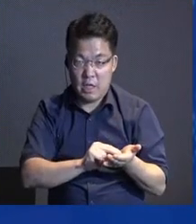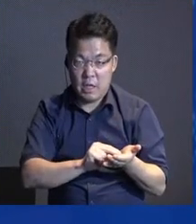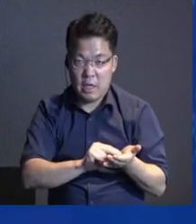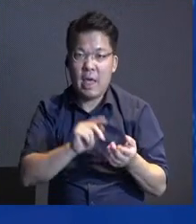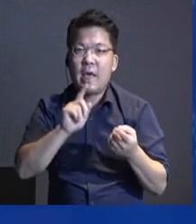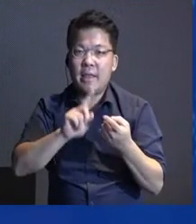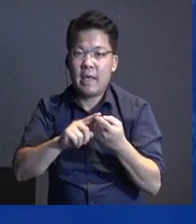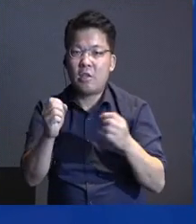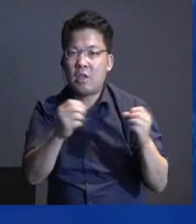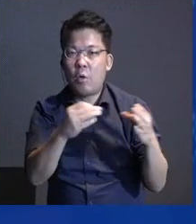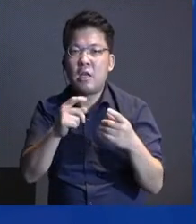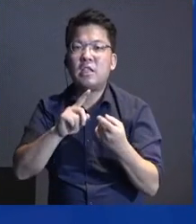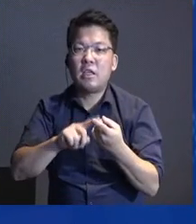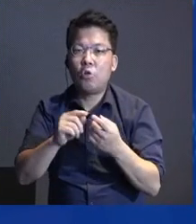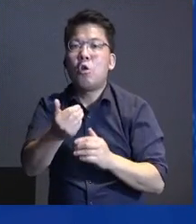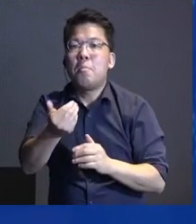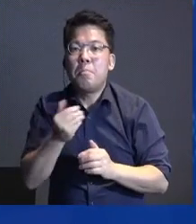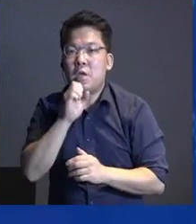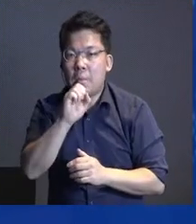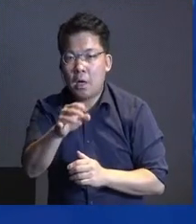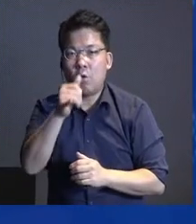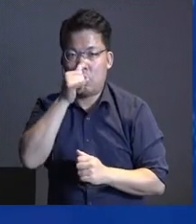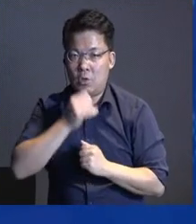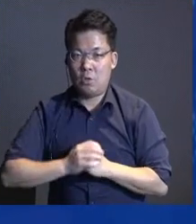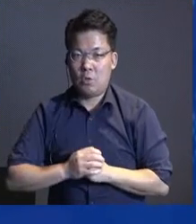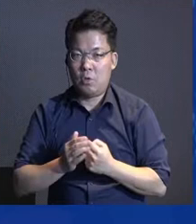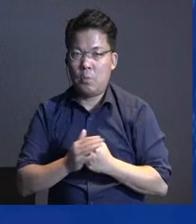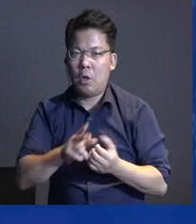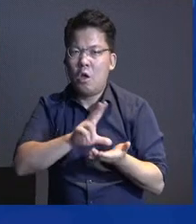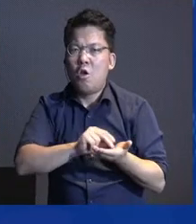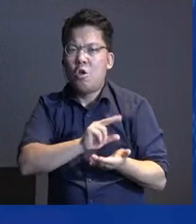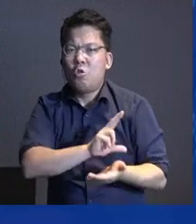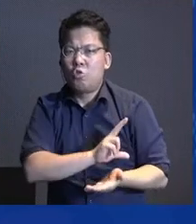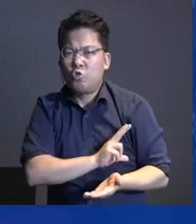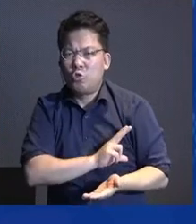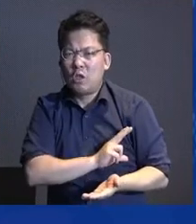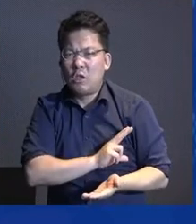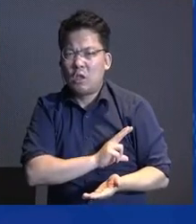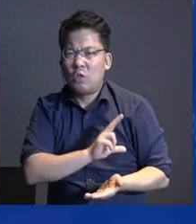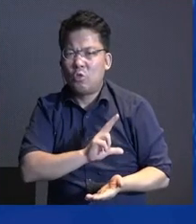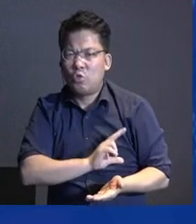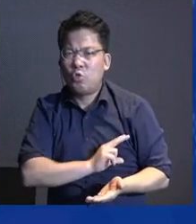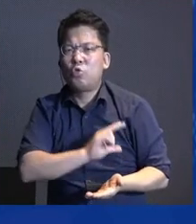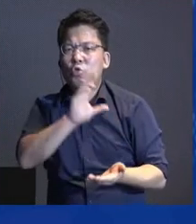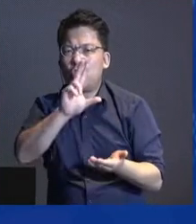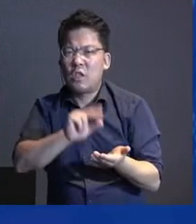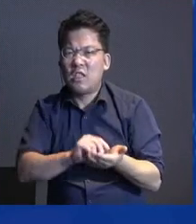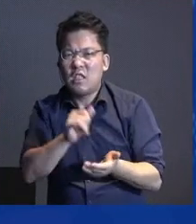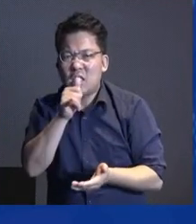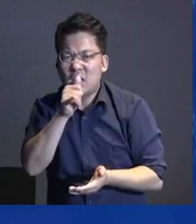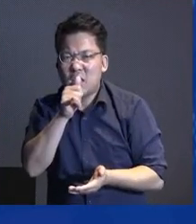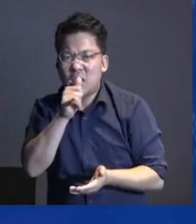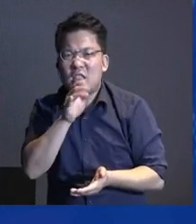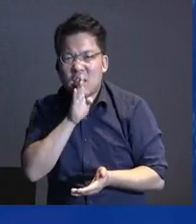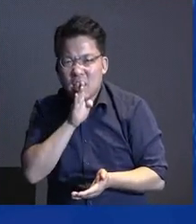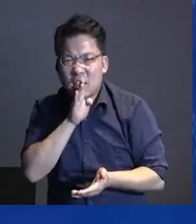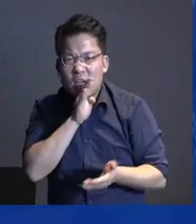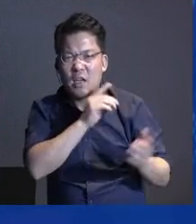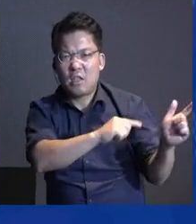You can see an impression of my colleague Anita Rampauer with the